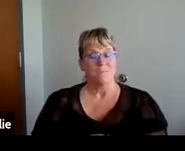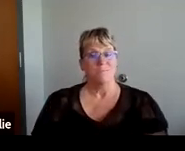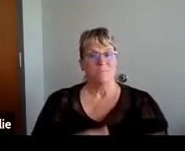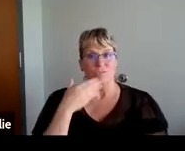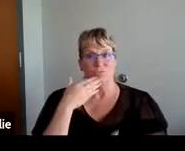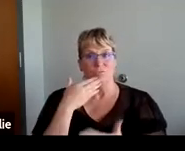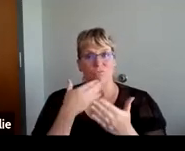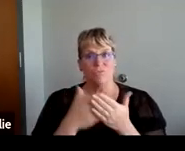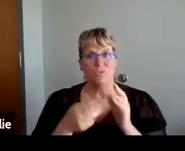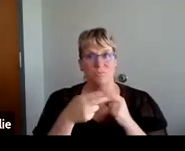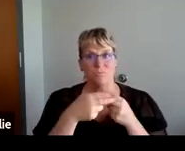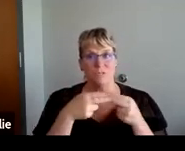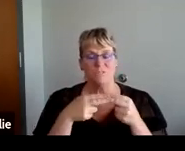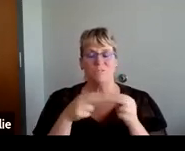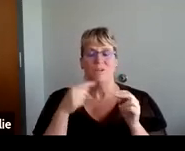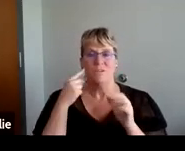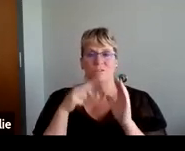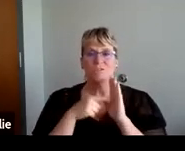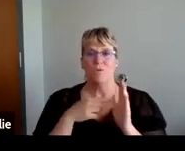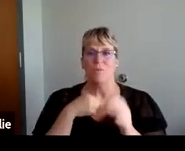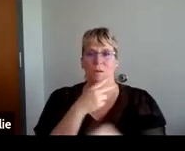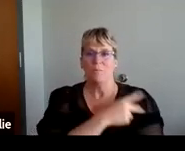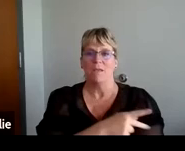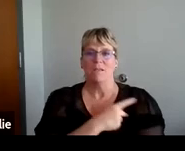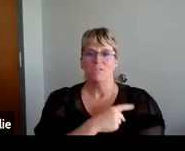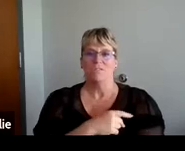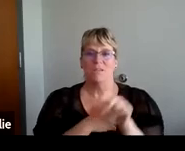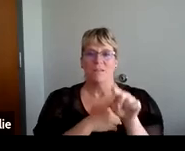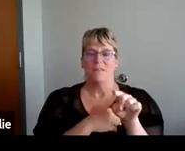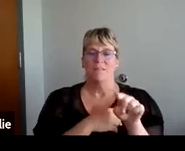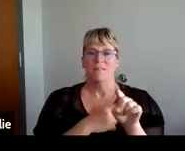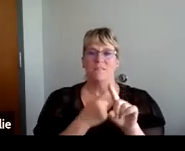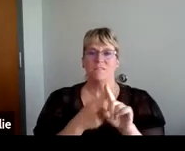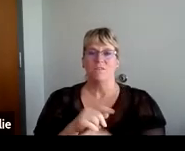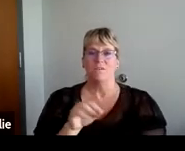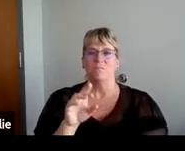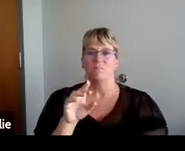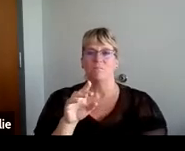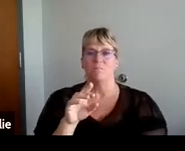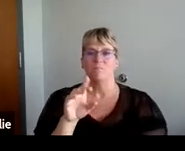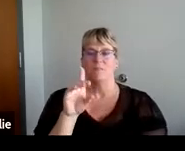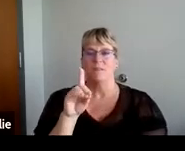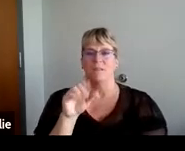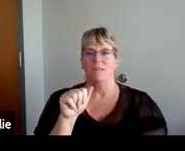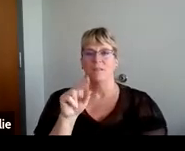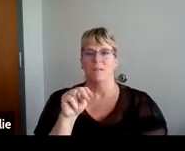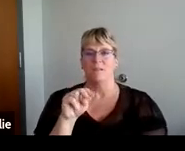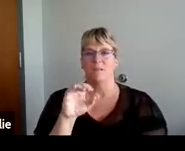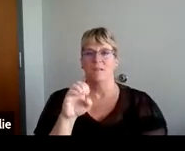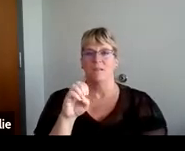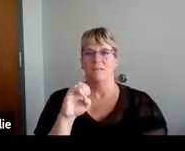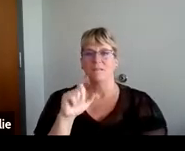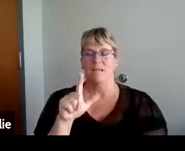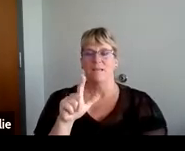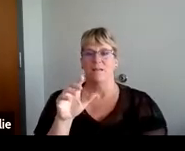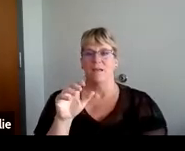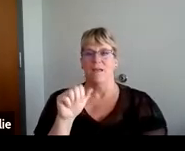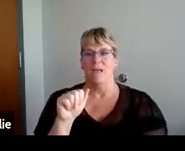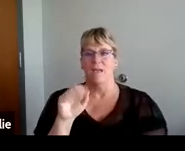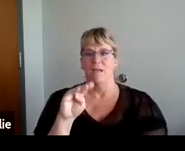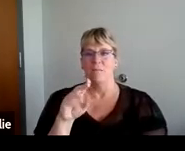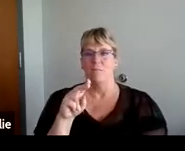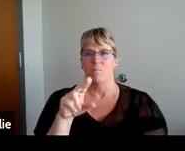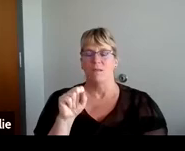I often show my patients. And this comes from Daniel Amons. He uses a lot of the SPECT scans to guide